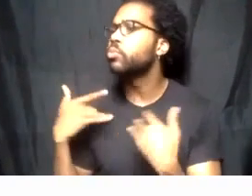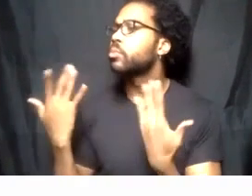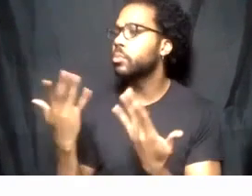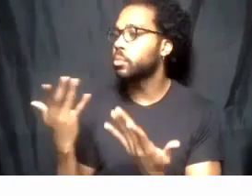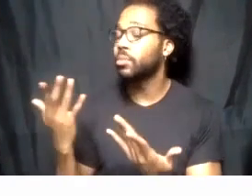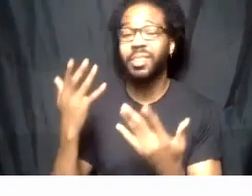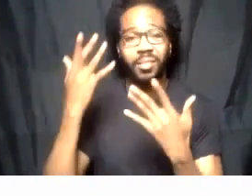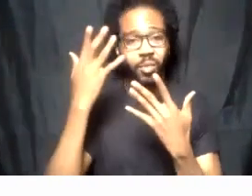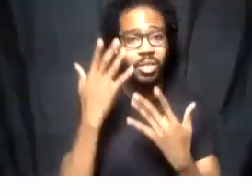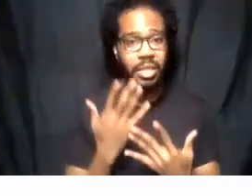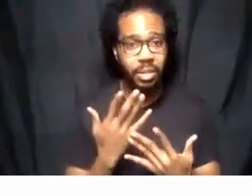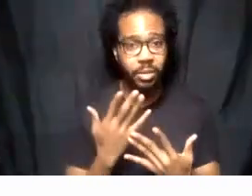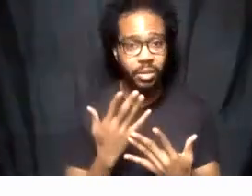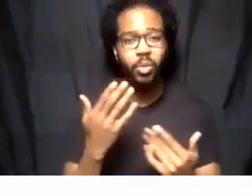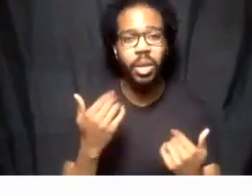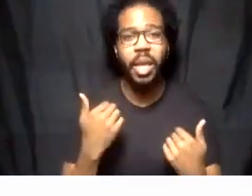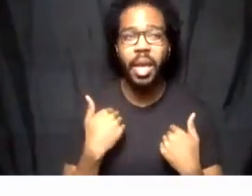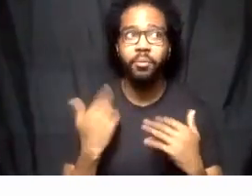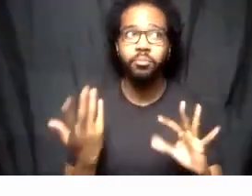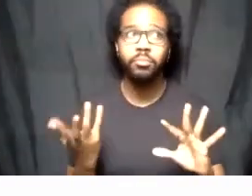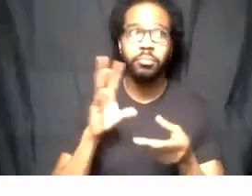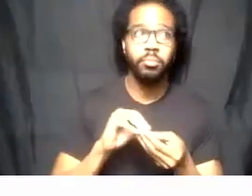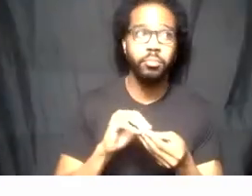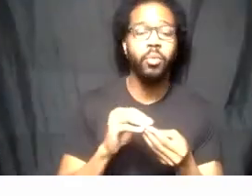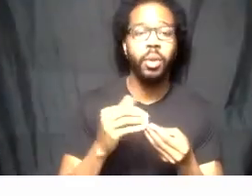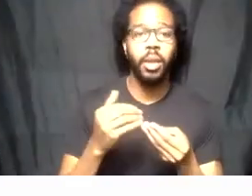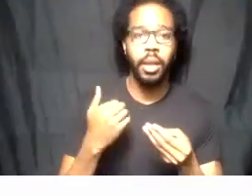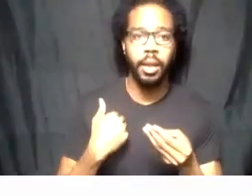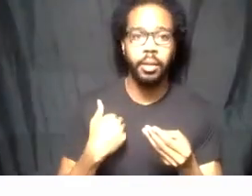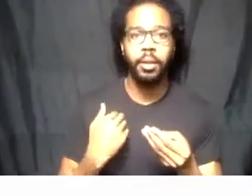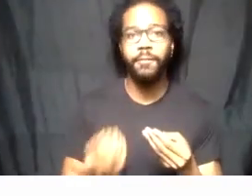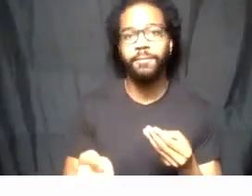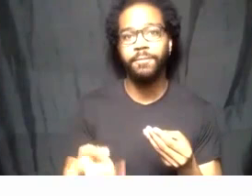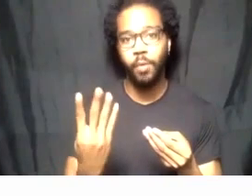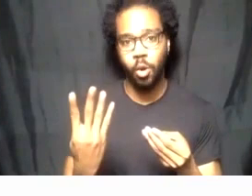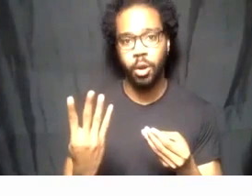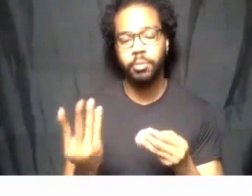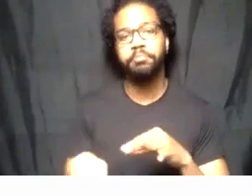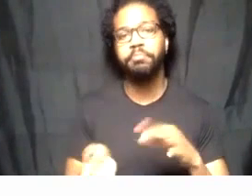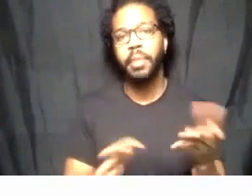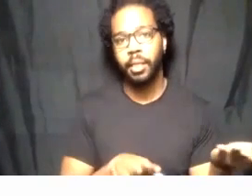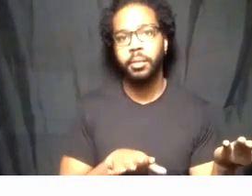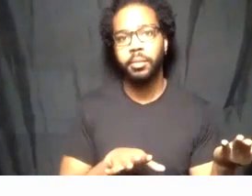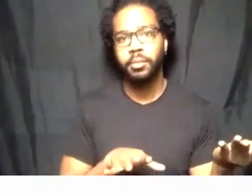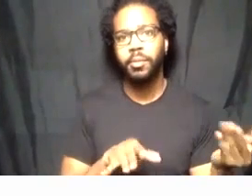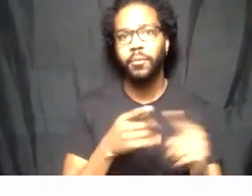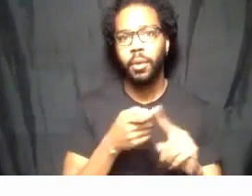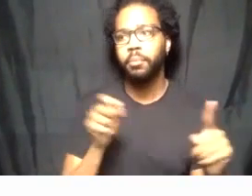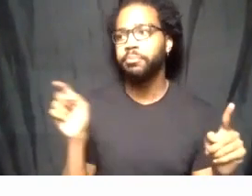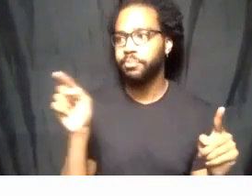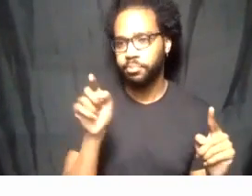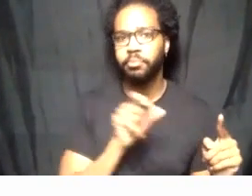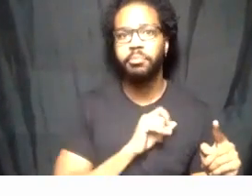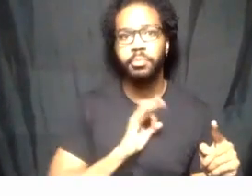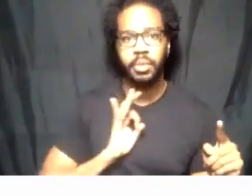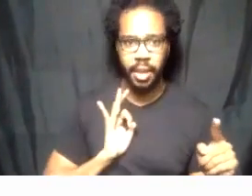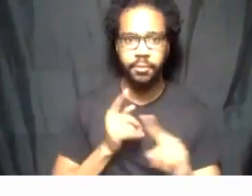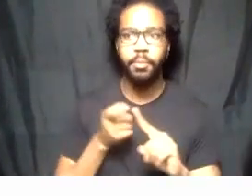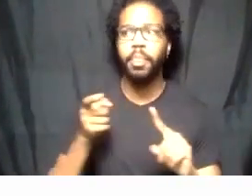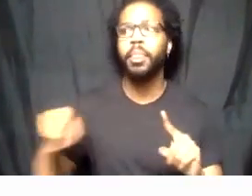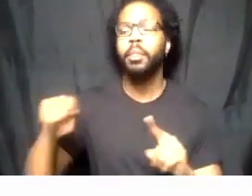unfortunately, we have to date had 4 deaths amongst people, amongst provider